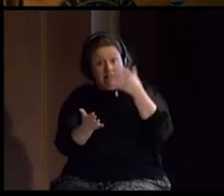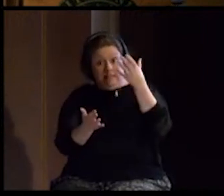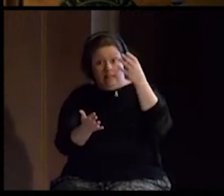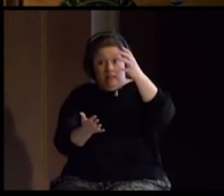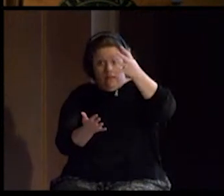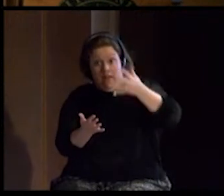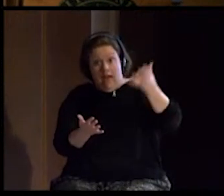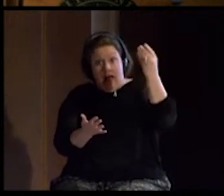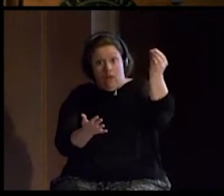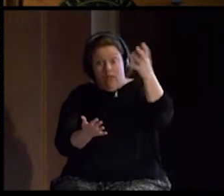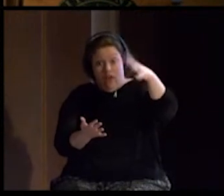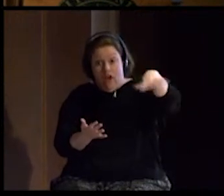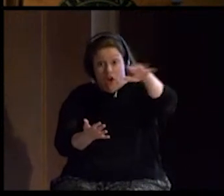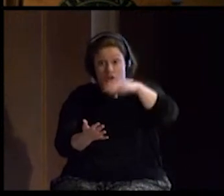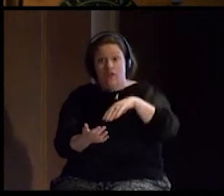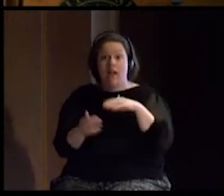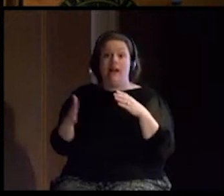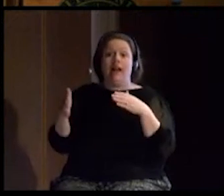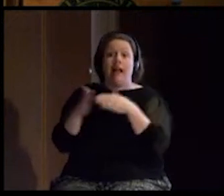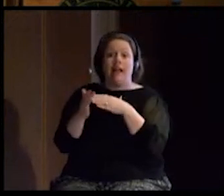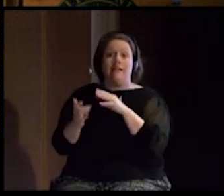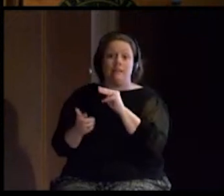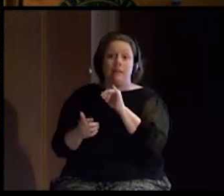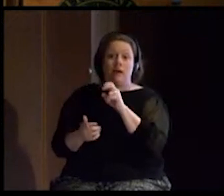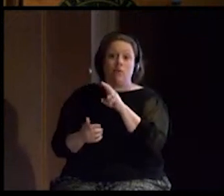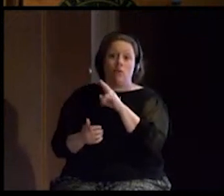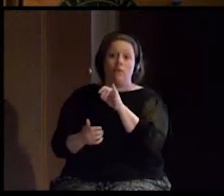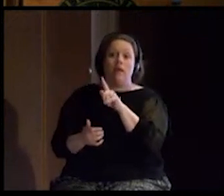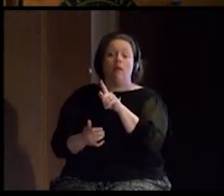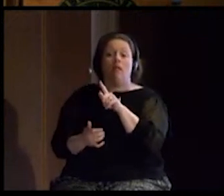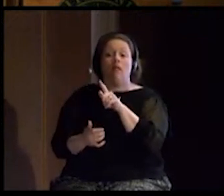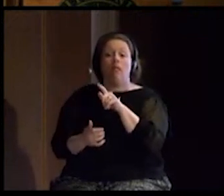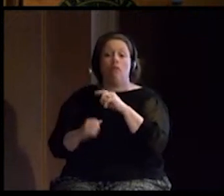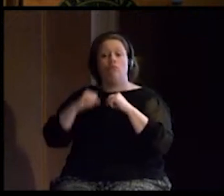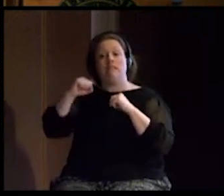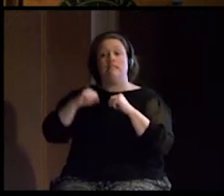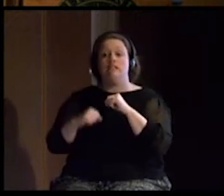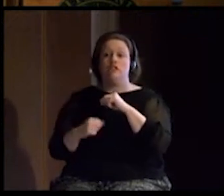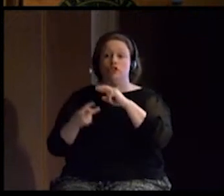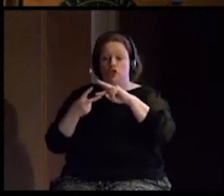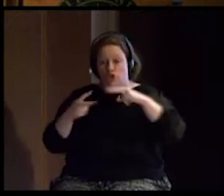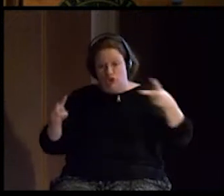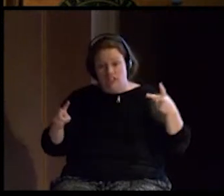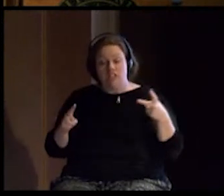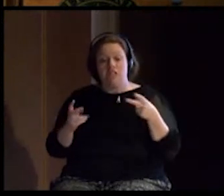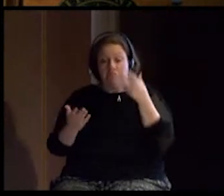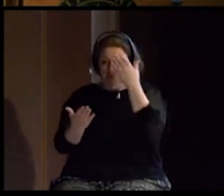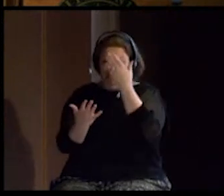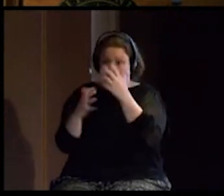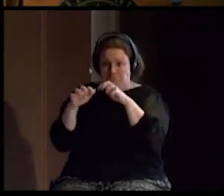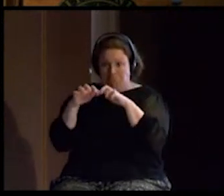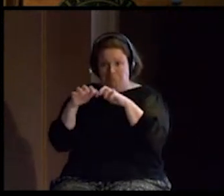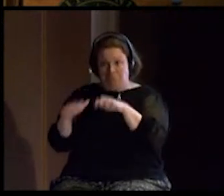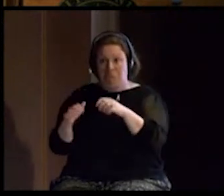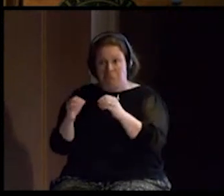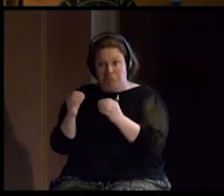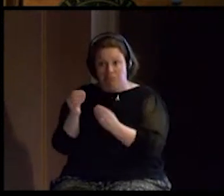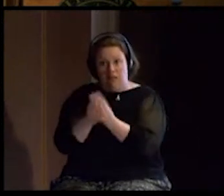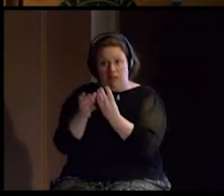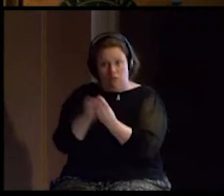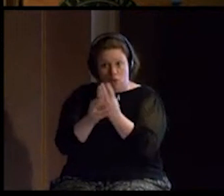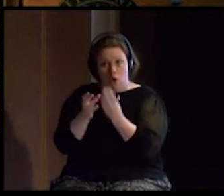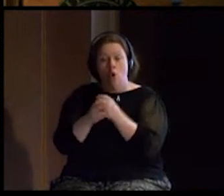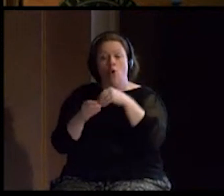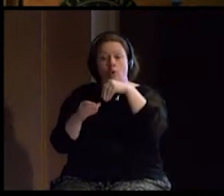that antimicrobial resistance genes proliferate in degraded soils. When resources are